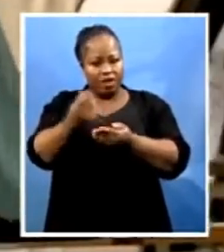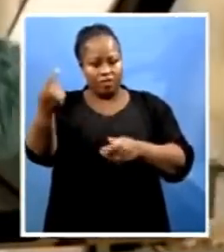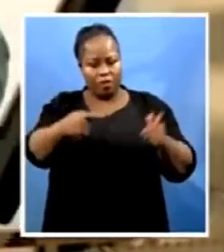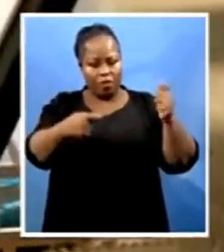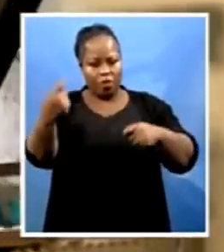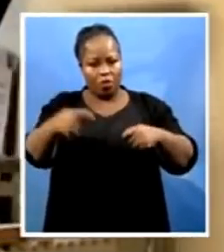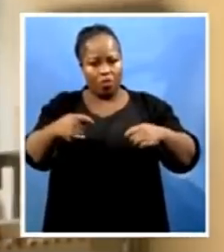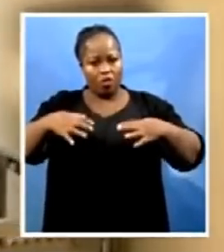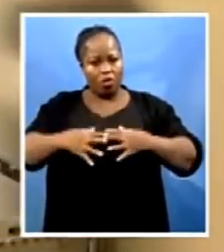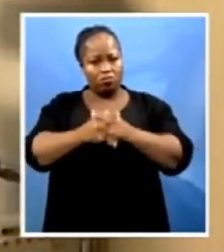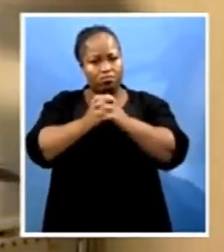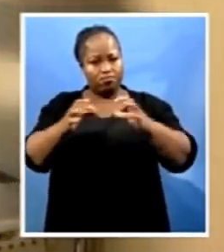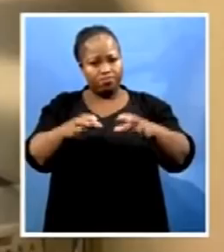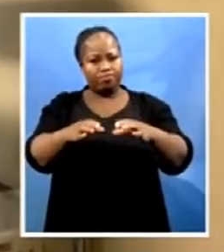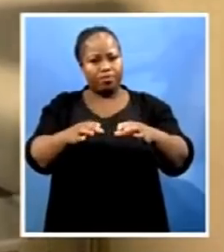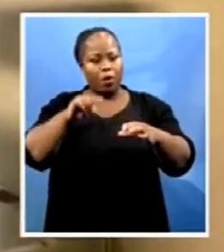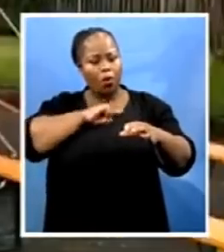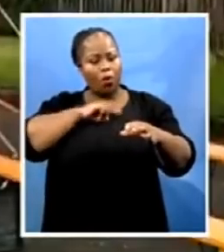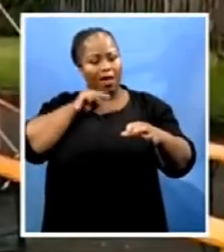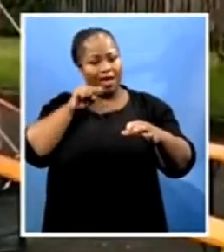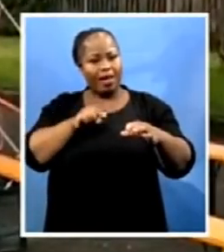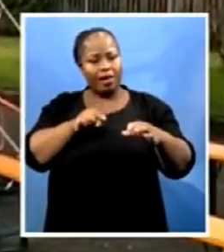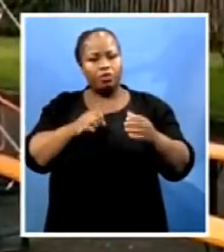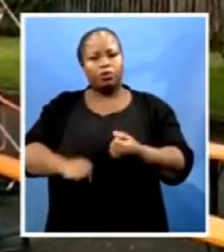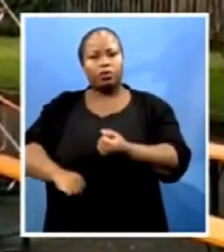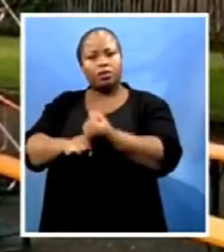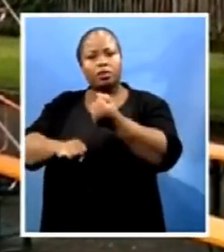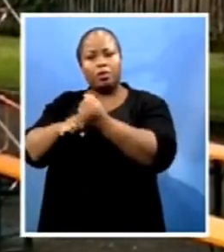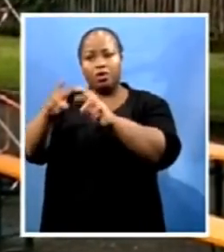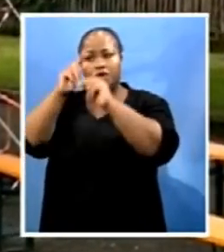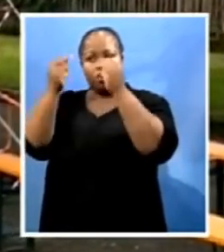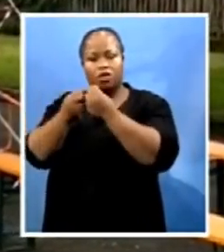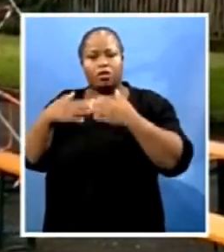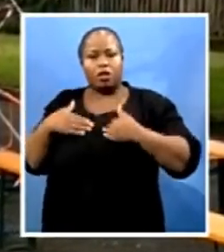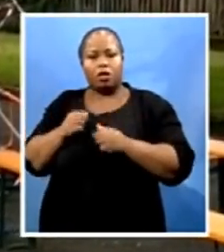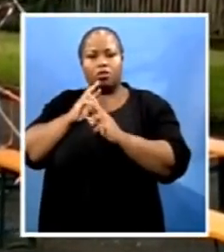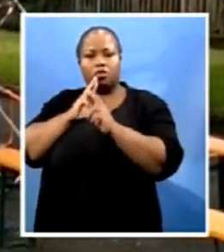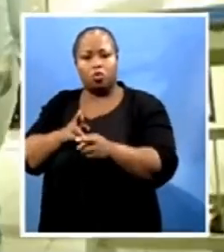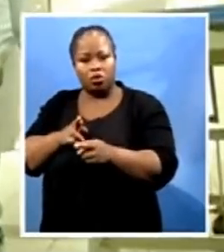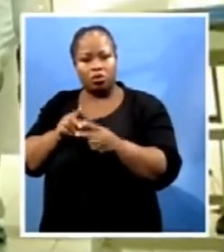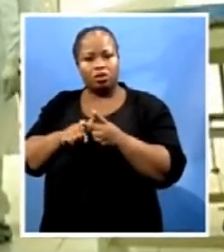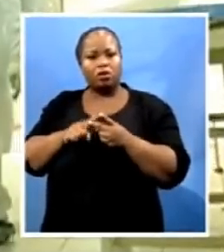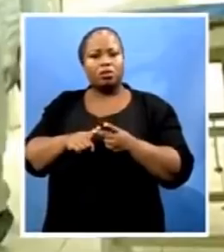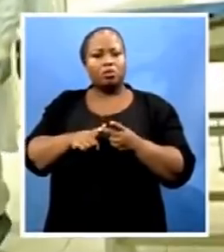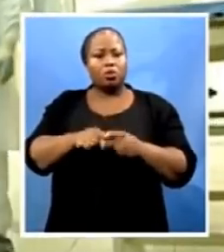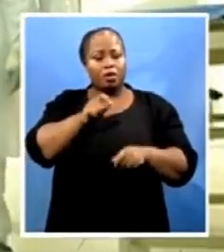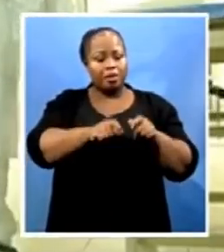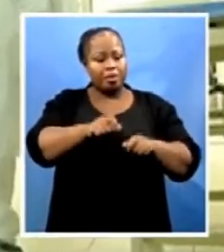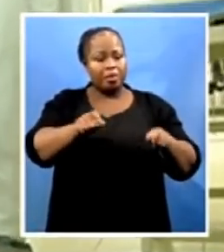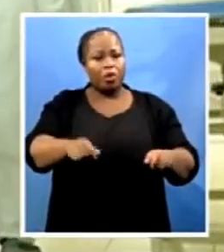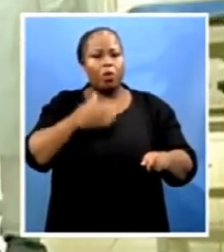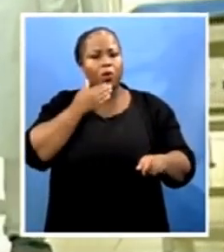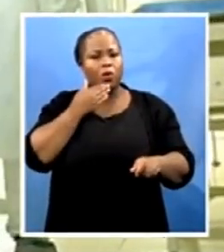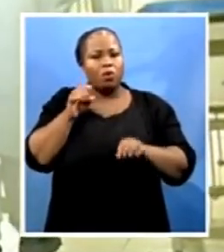response, to contribute to the resultant humanitarian effort that is related to the COVID-19